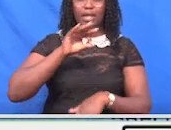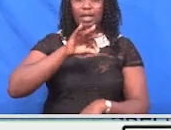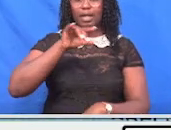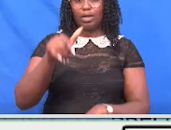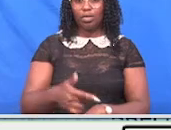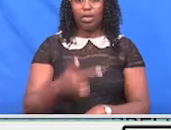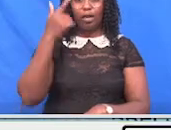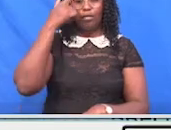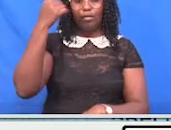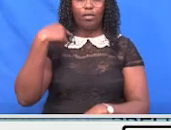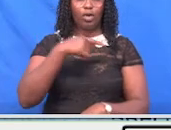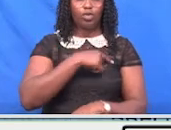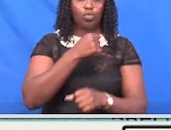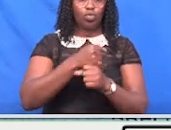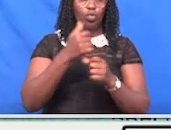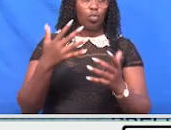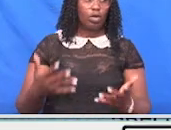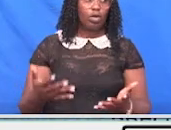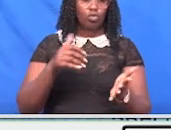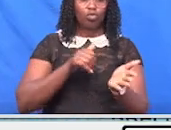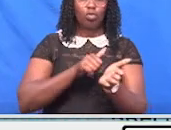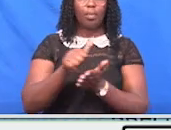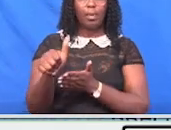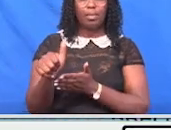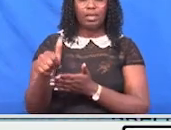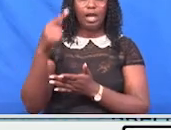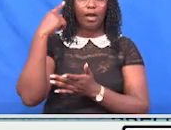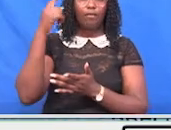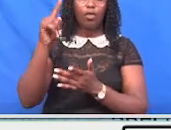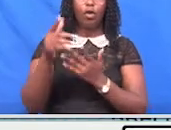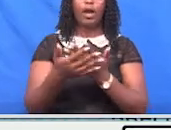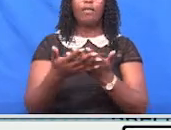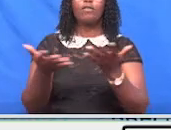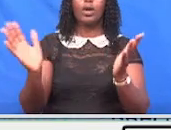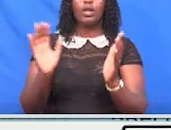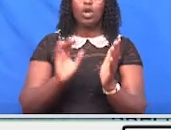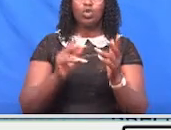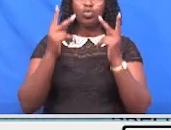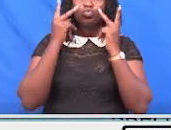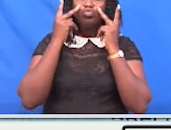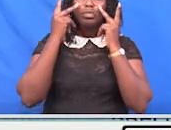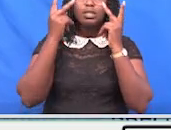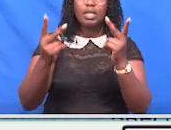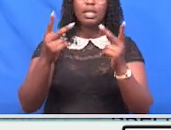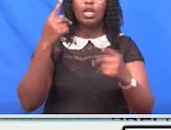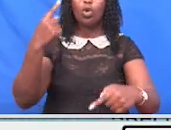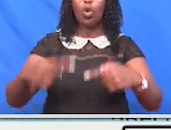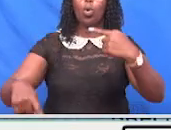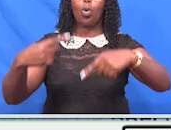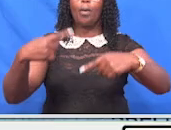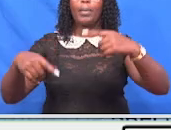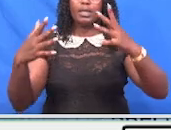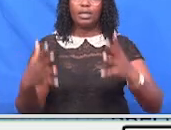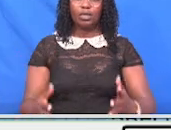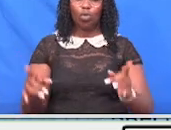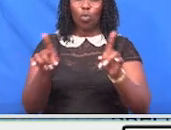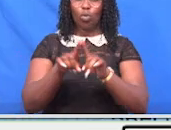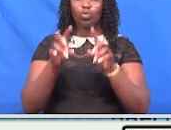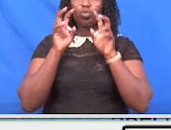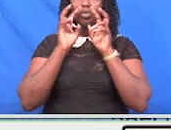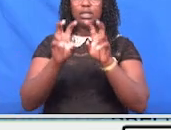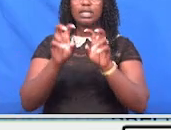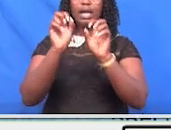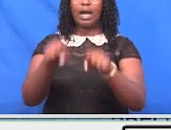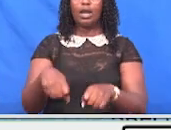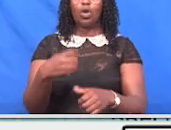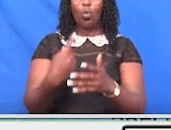for us to be able to publish. Okay. For everyone to be able to see. Competitors are also able to see what is about